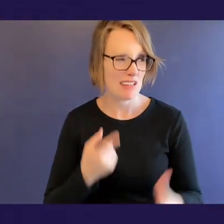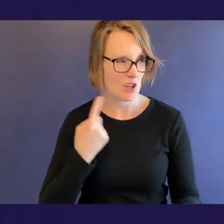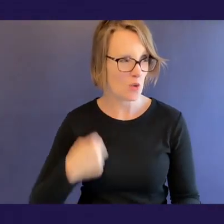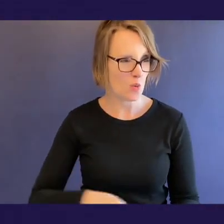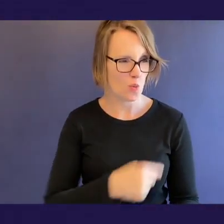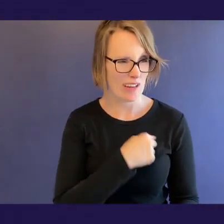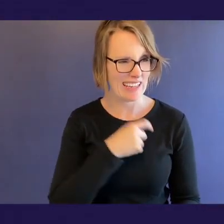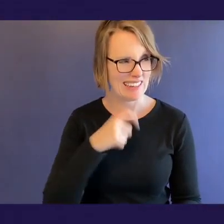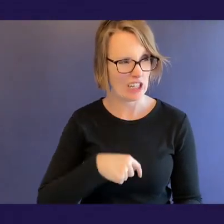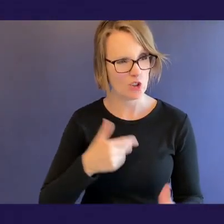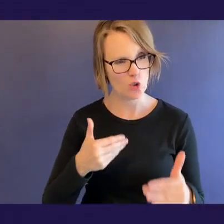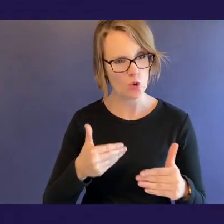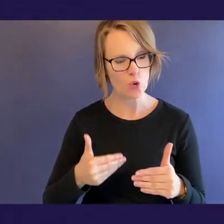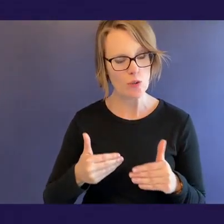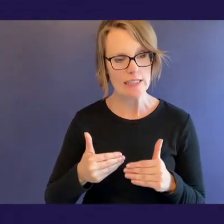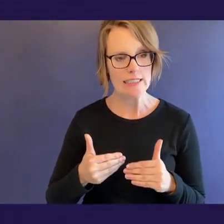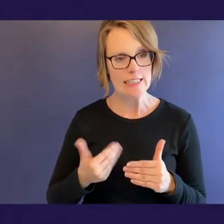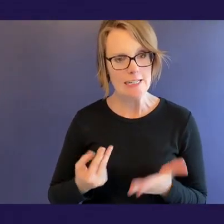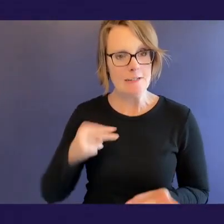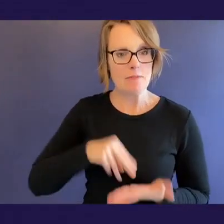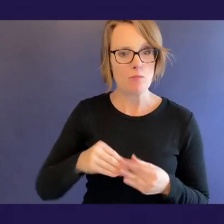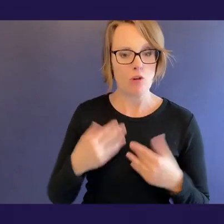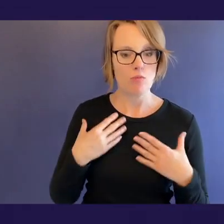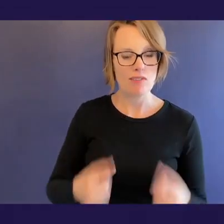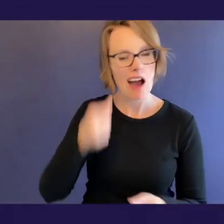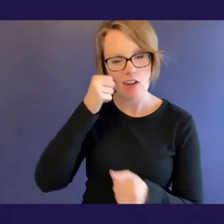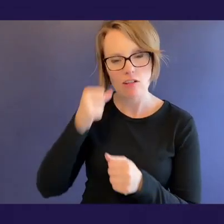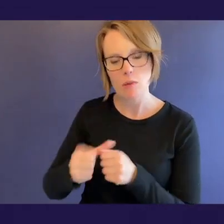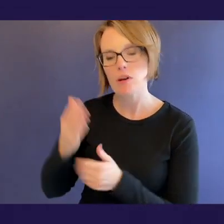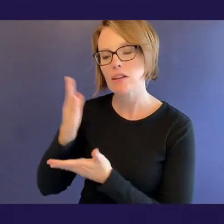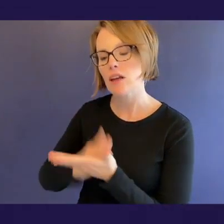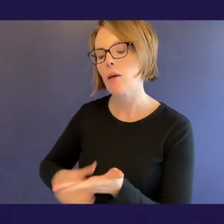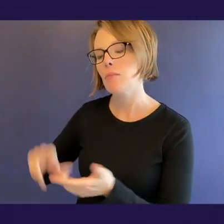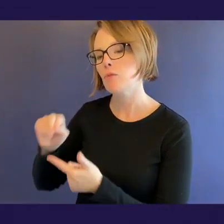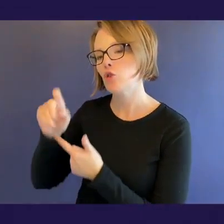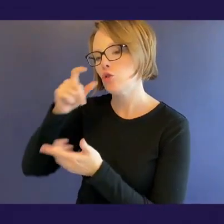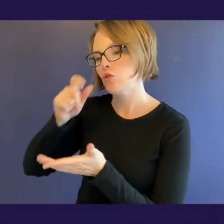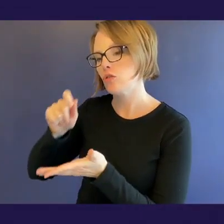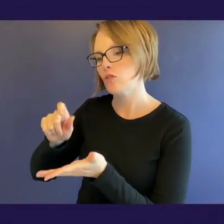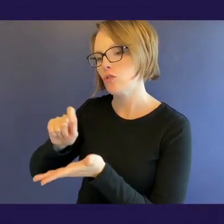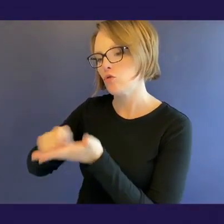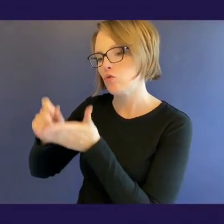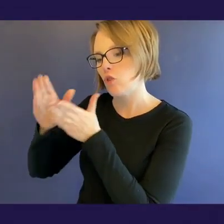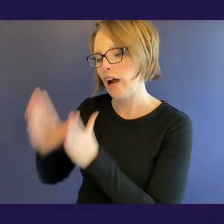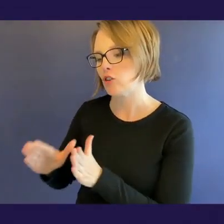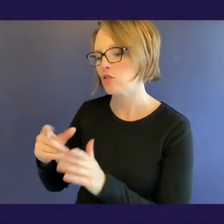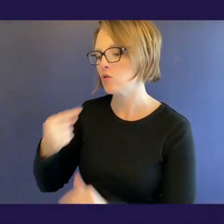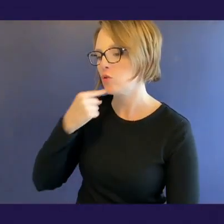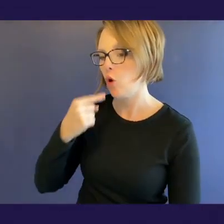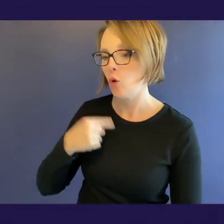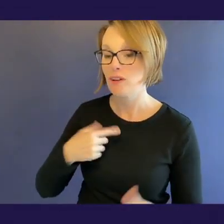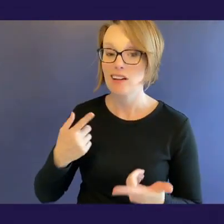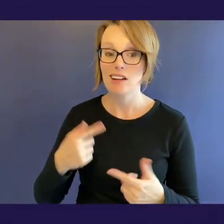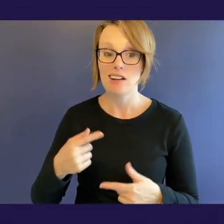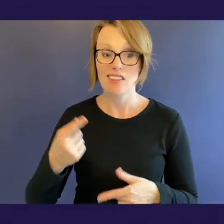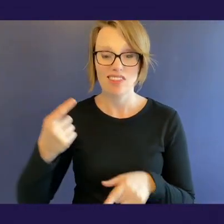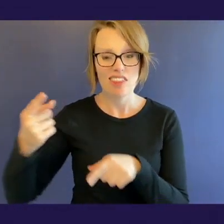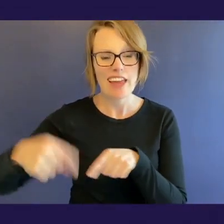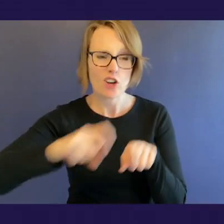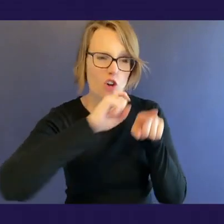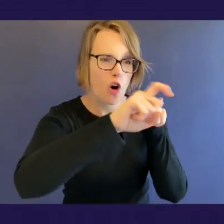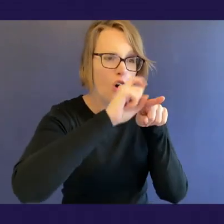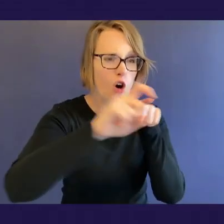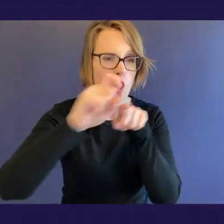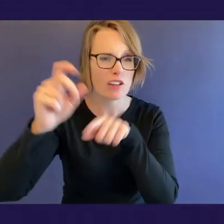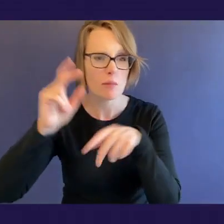pandemic, nobody in public health would ever pick up their phone and to answer a question. And I think that was just fear of losing jobs and also